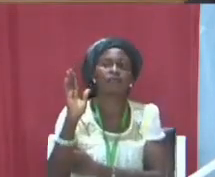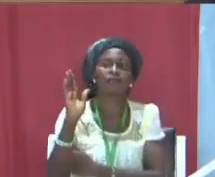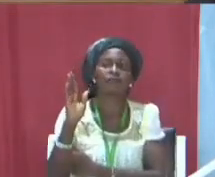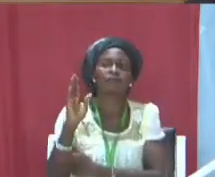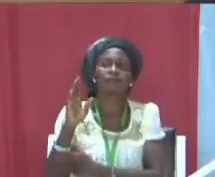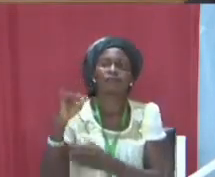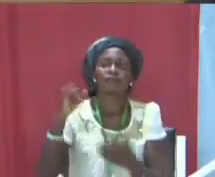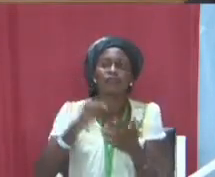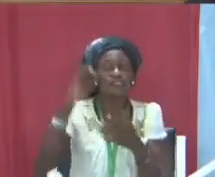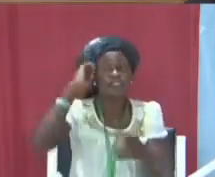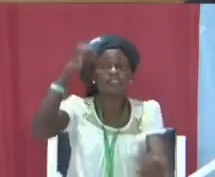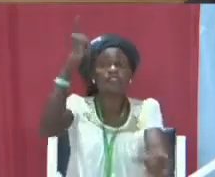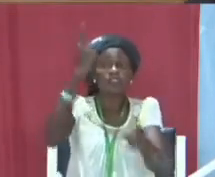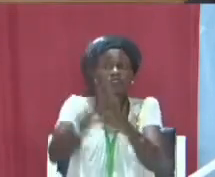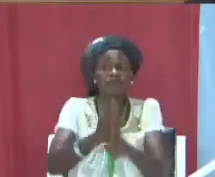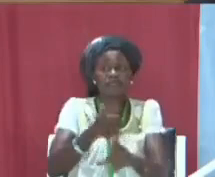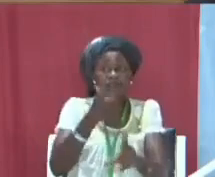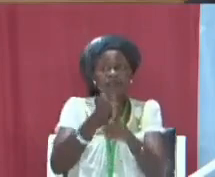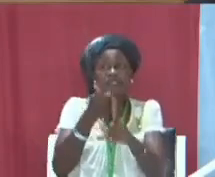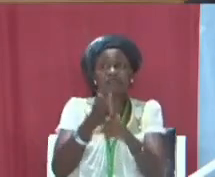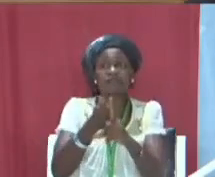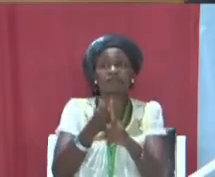He justified himself.